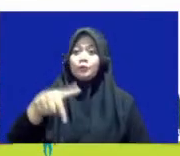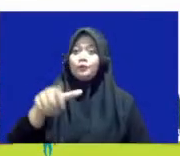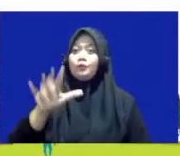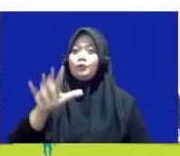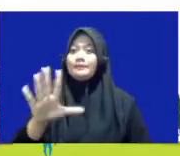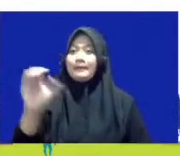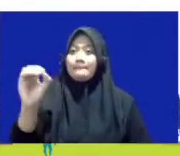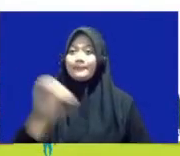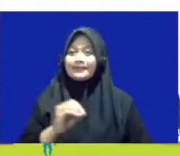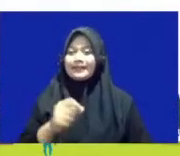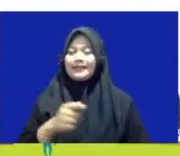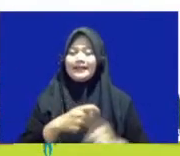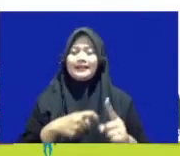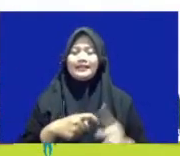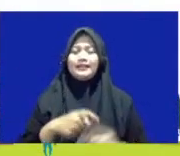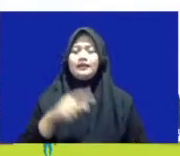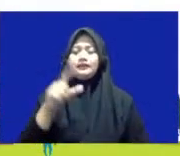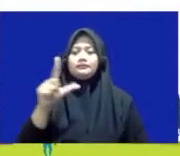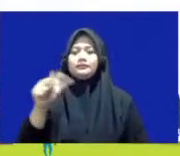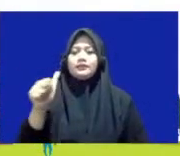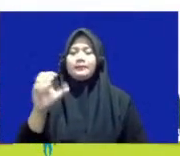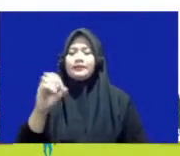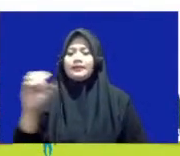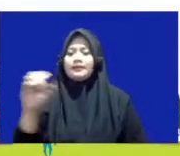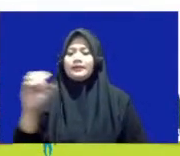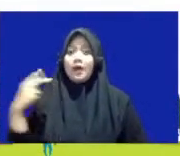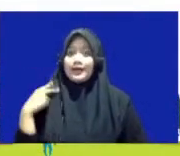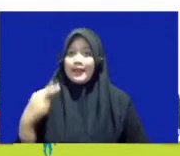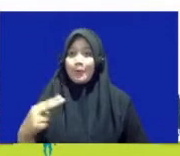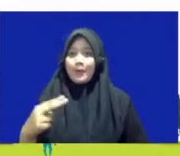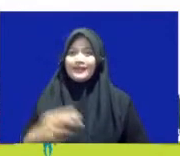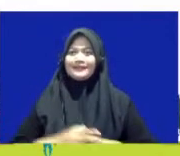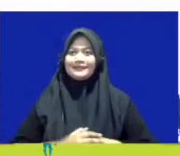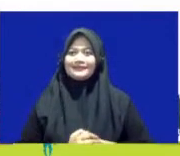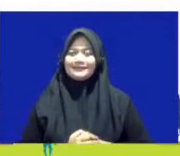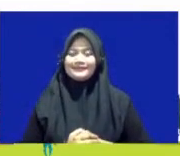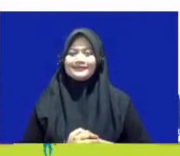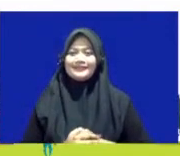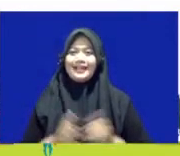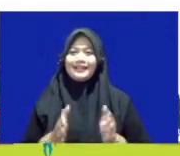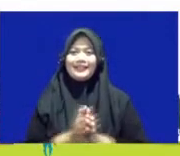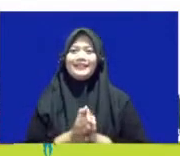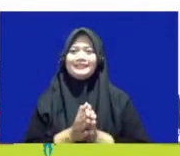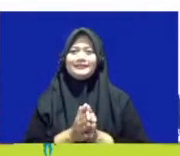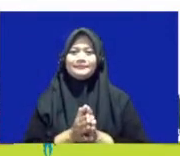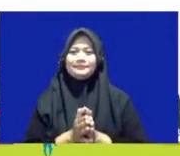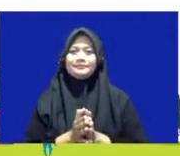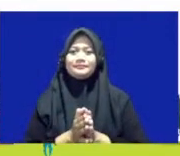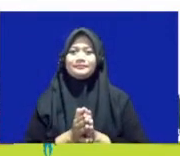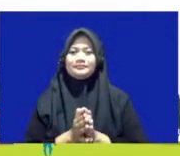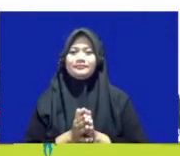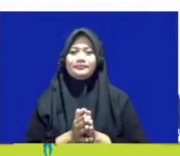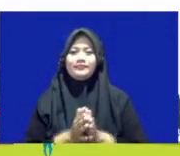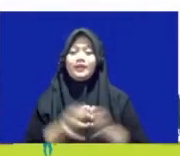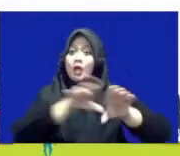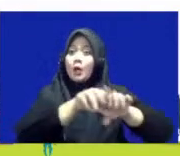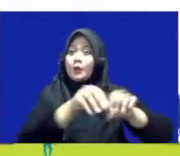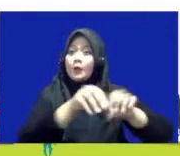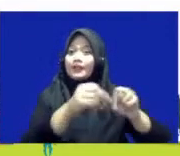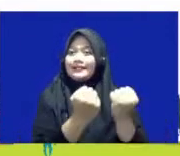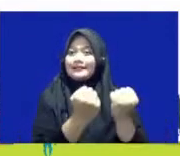youth. Though we are 50 years old organization, regular reconstruction of the volunteer